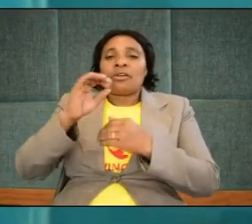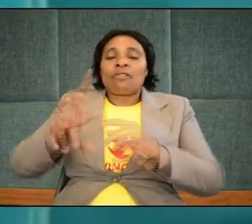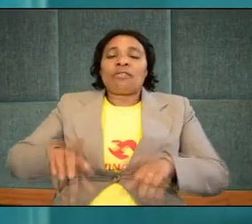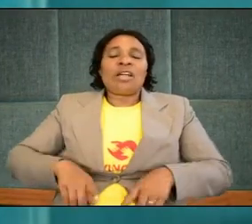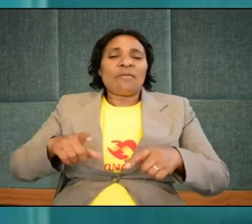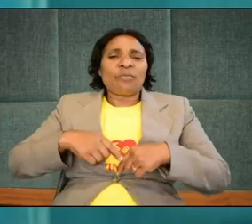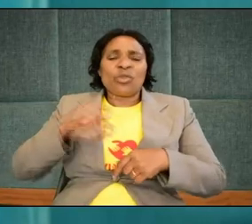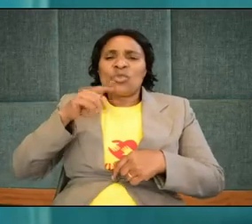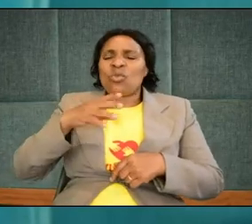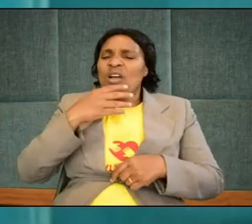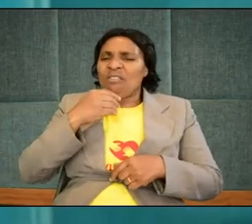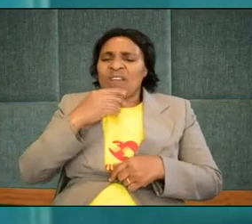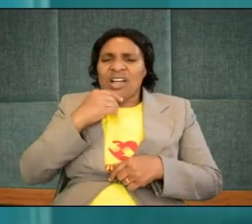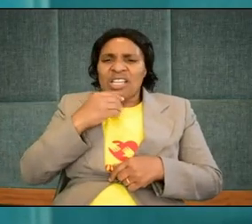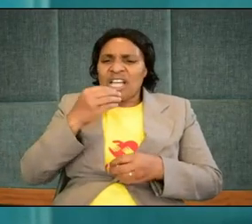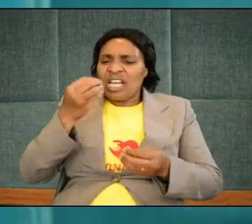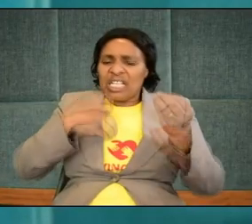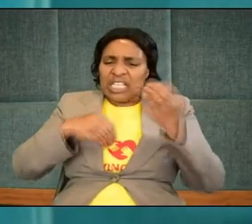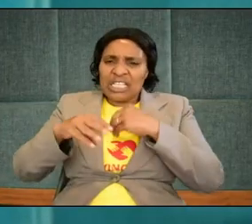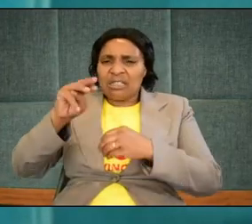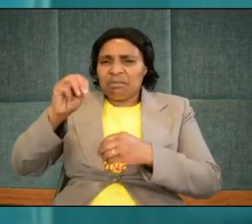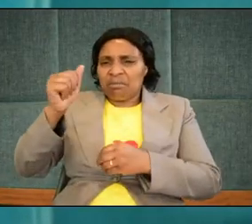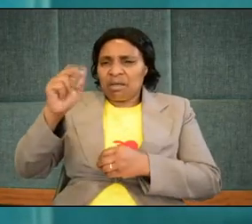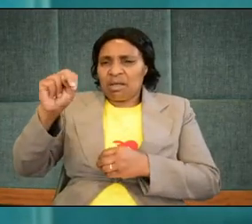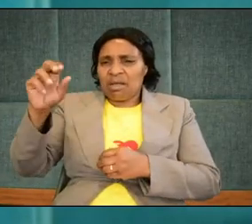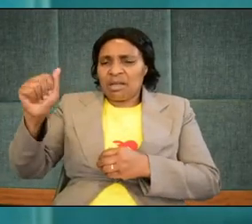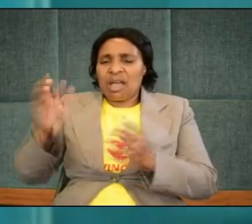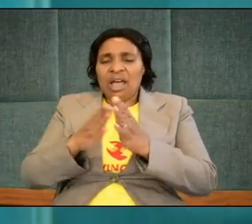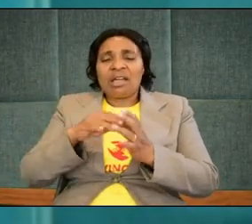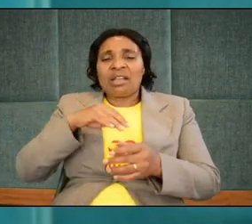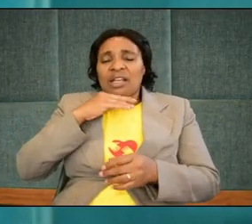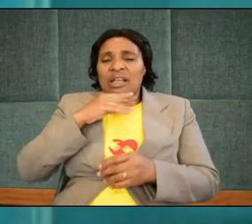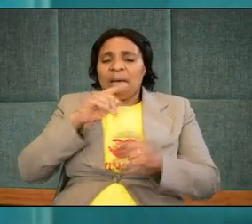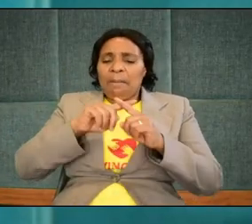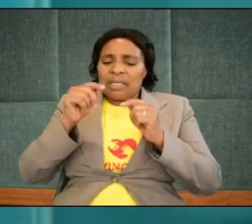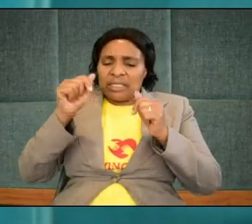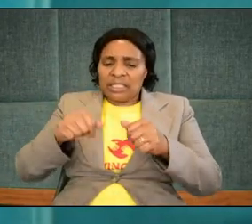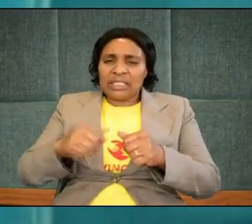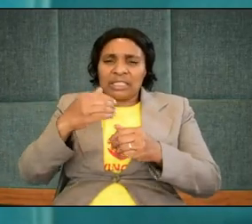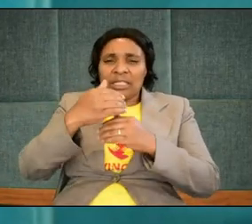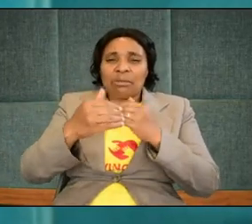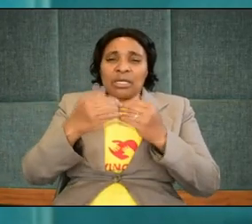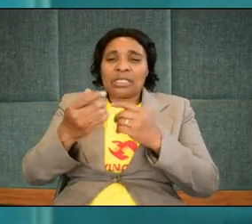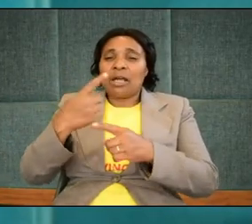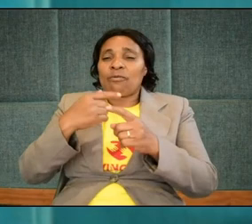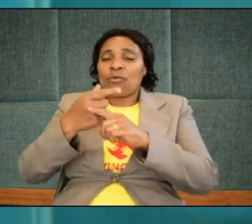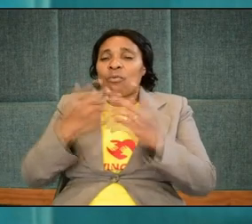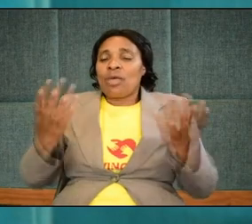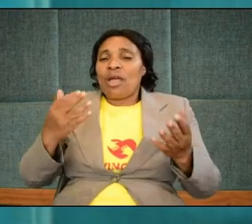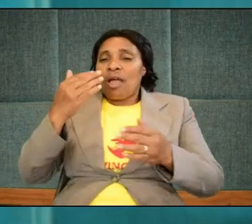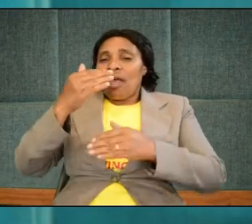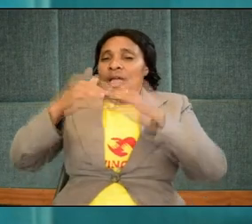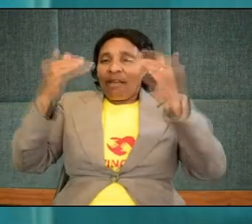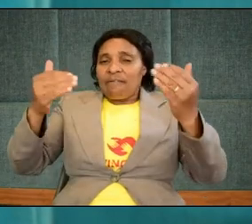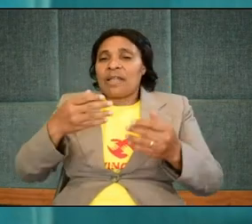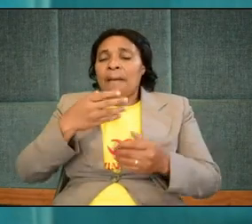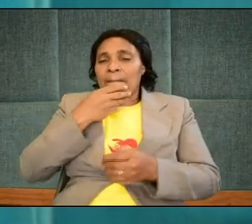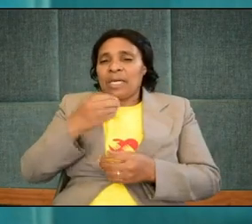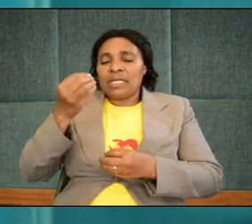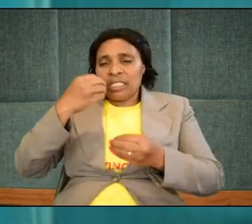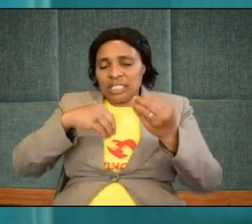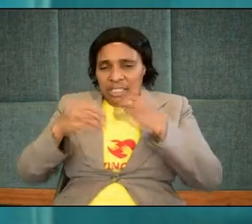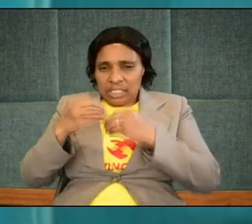fathers did eat manna in the wilderness and are dead. This is the bread which comes down from heaven, that a man may eat